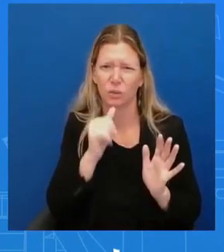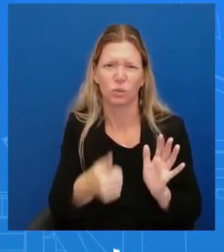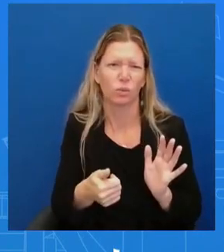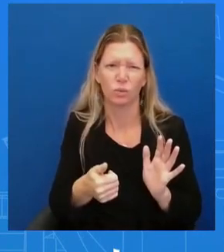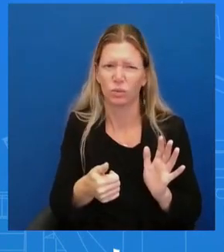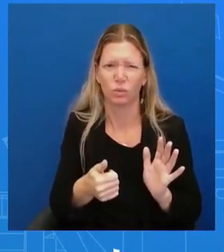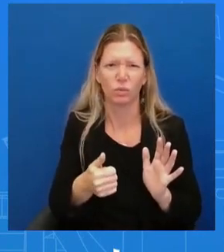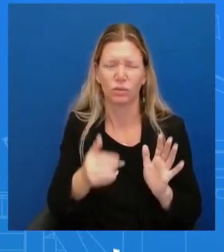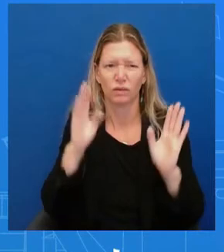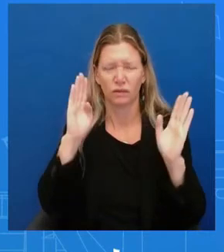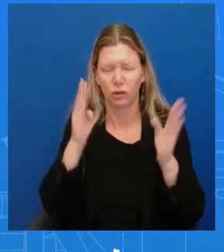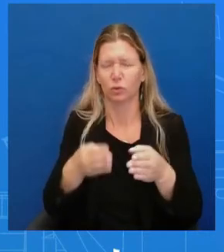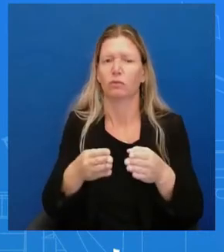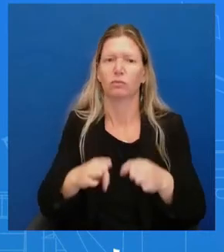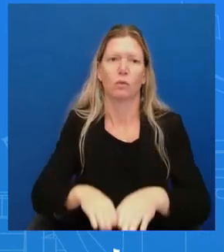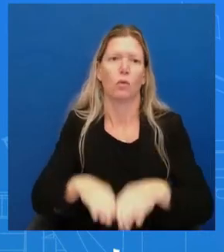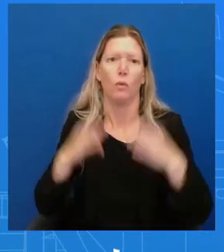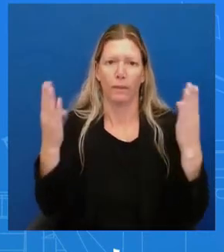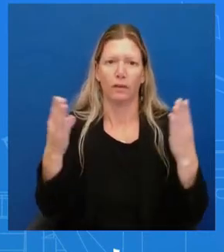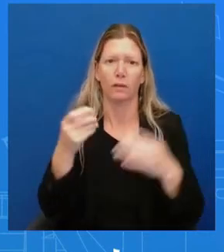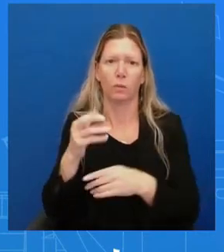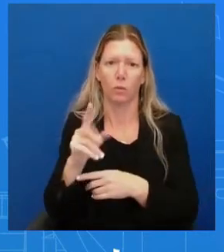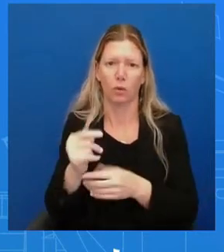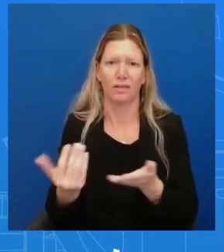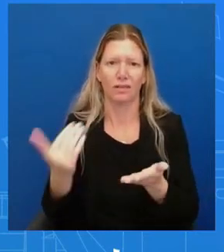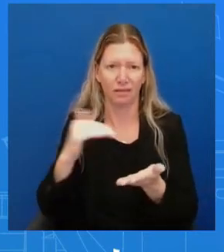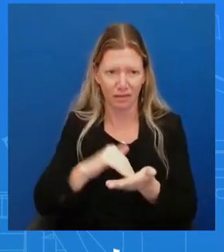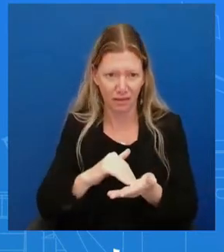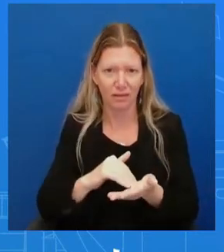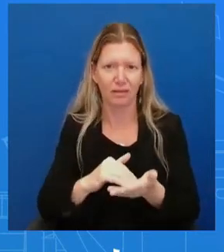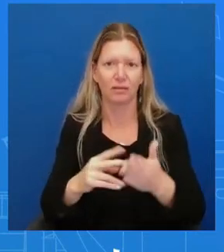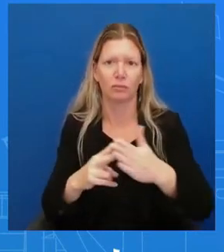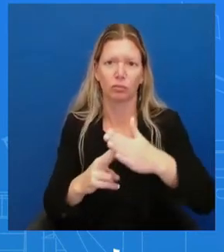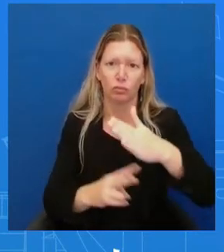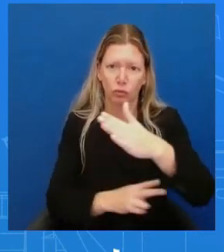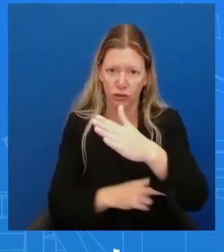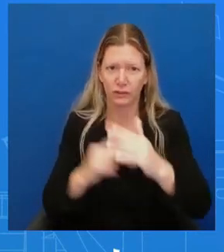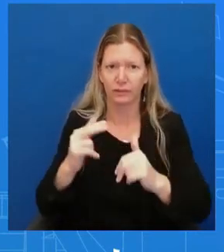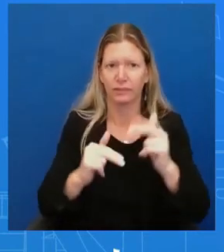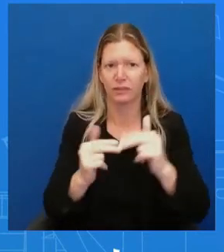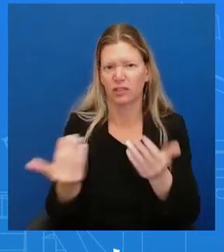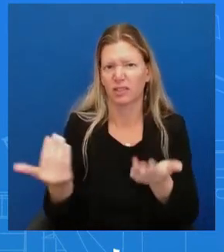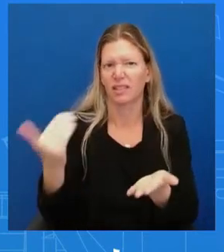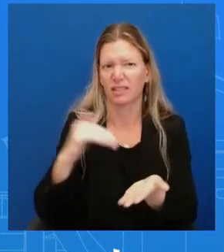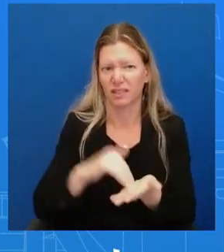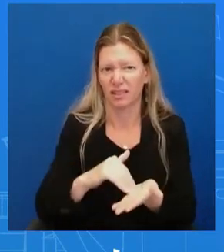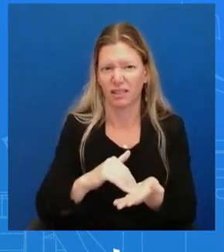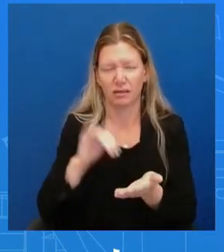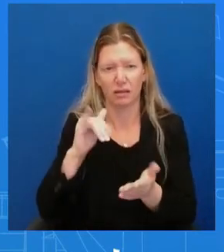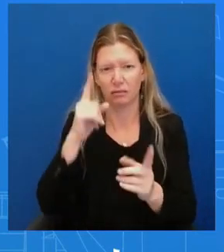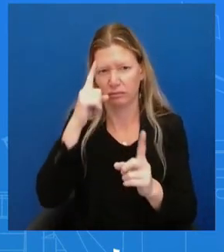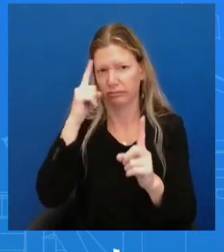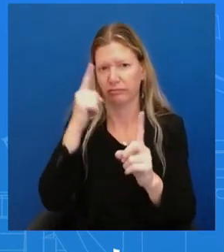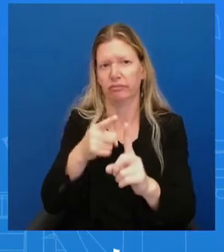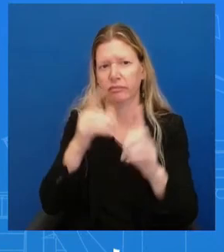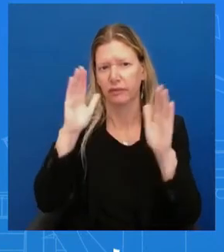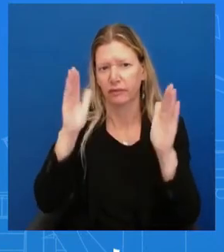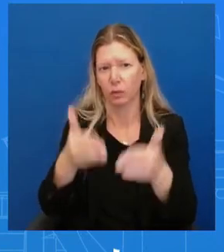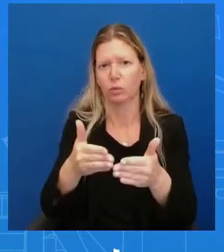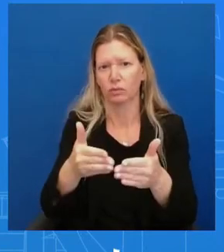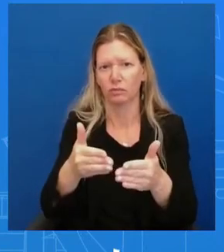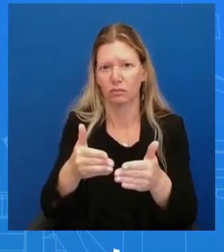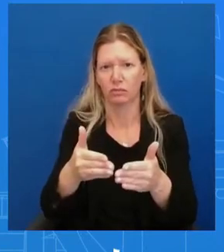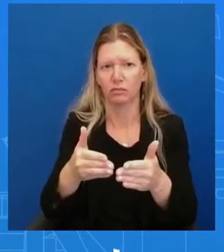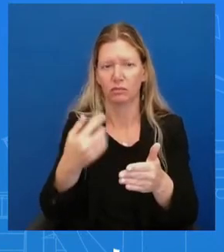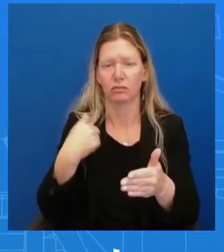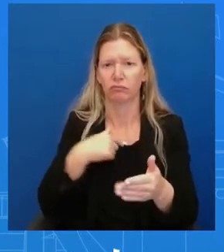making sure that bridge gets rebuilt, making sure that we are there. We are there for the people of Baltimore. And so